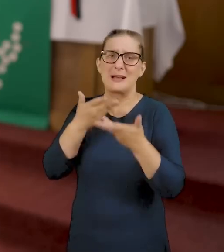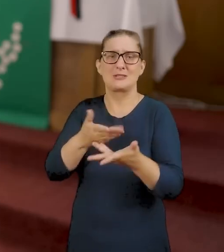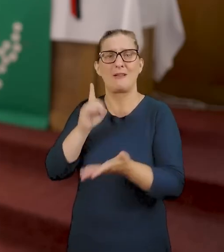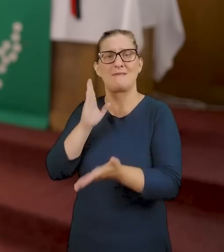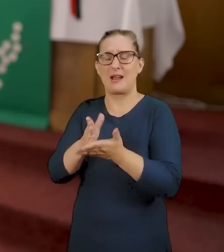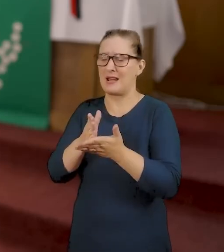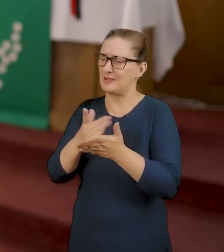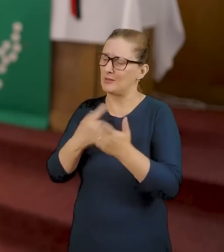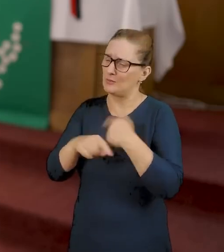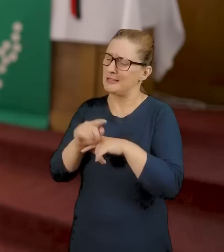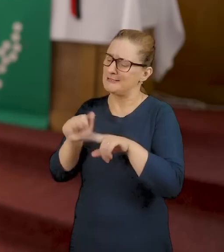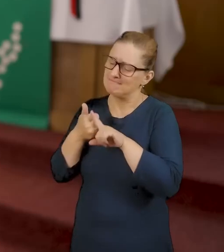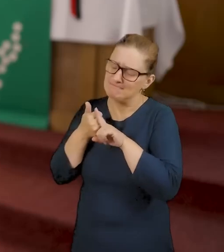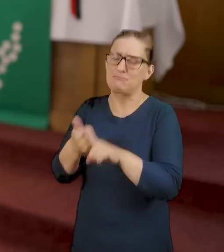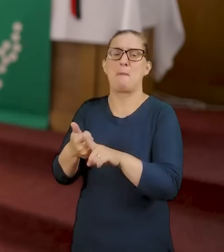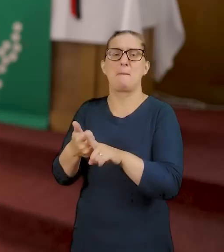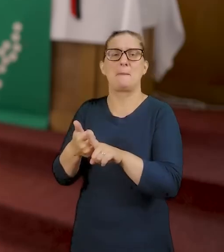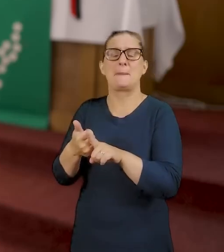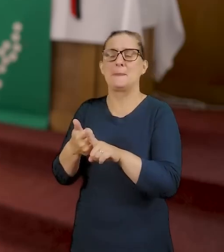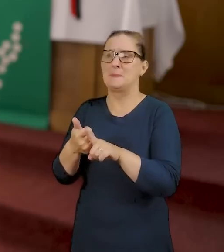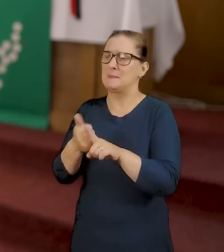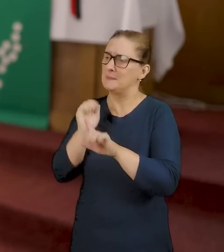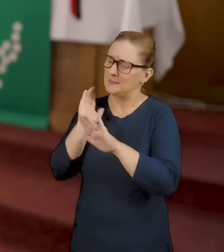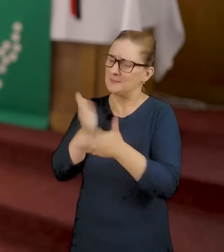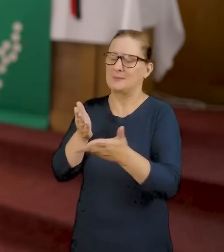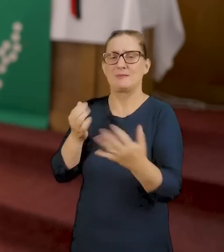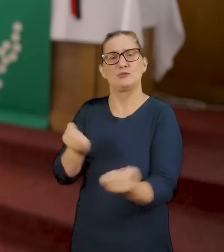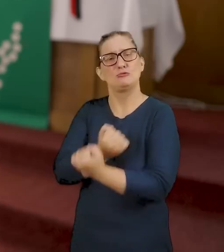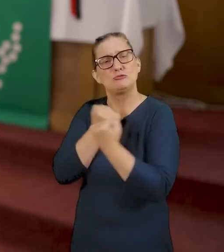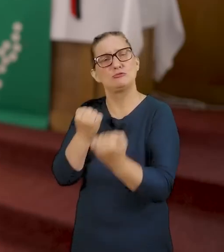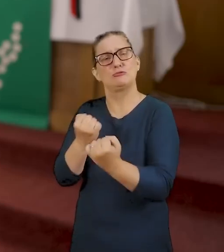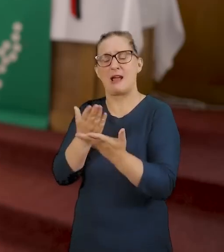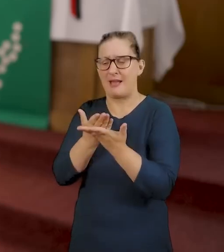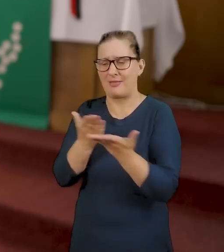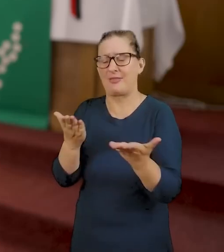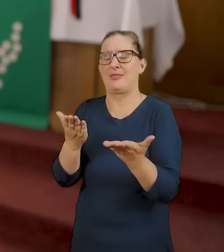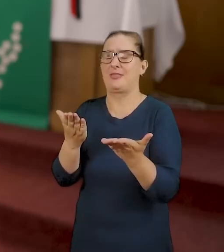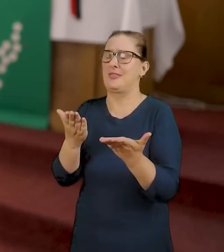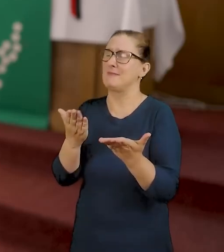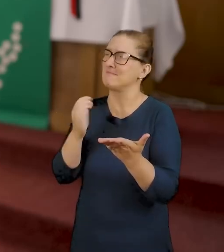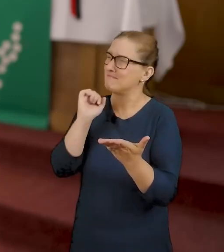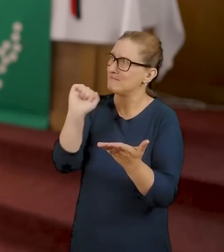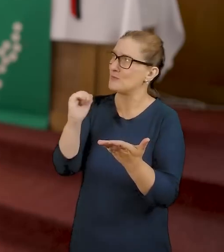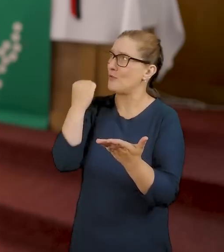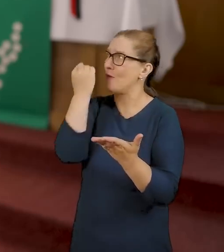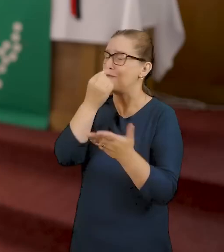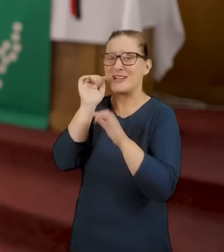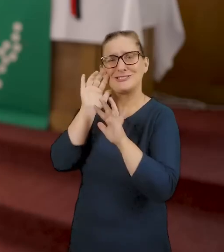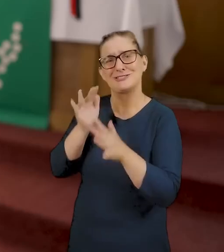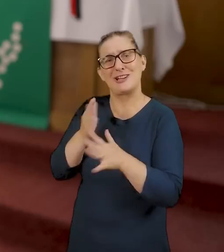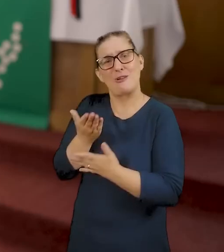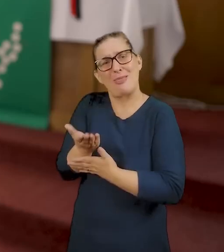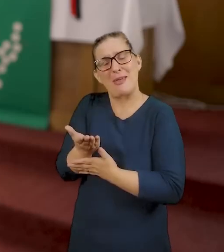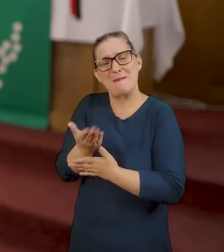their faith. We stand with them shoulder to shoulder, ask that you strengthen and uphold them and make